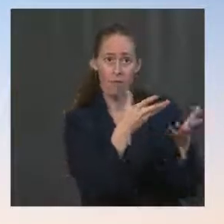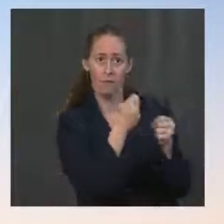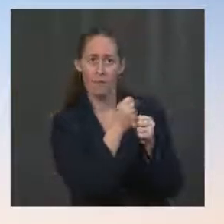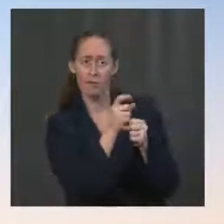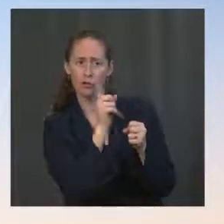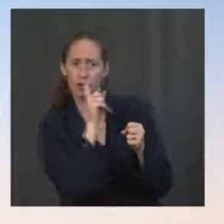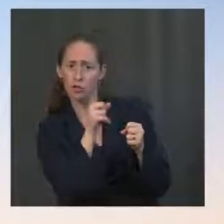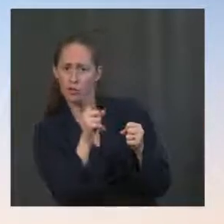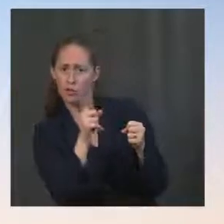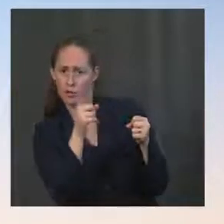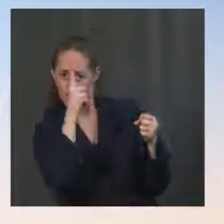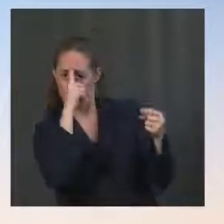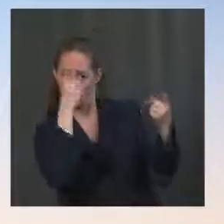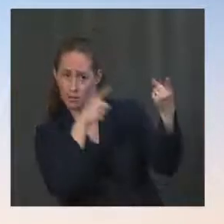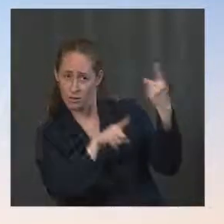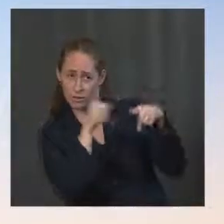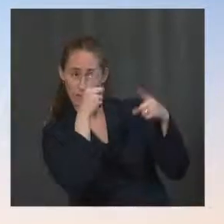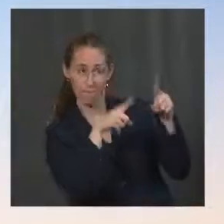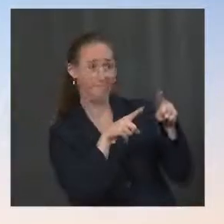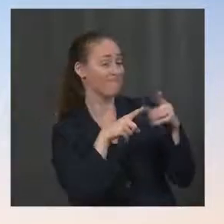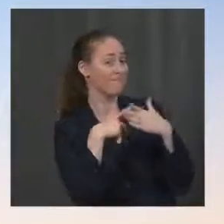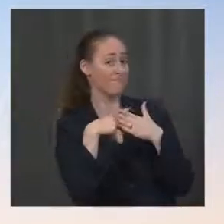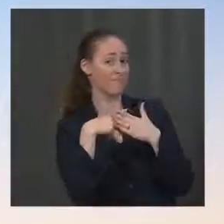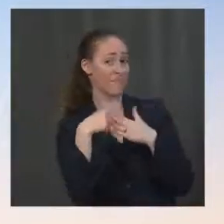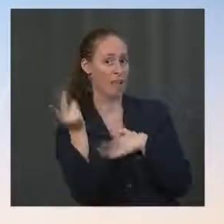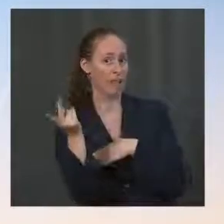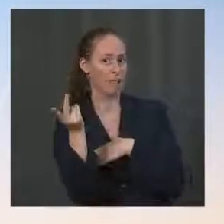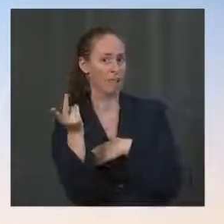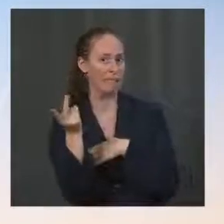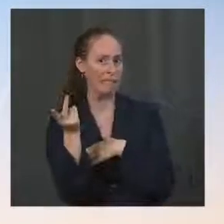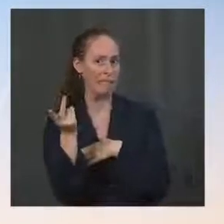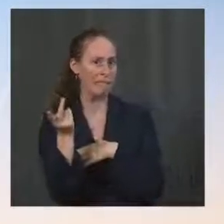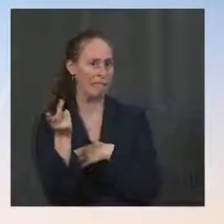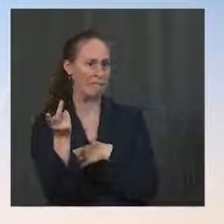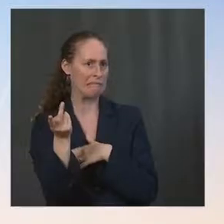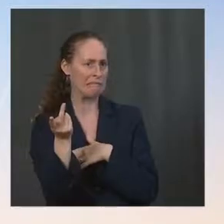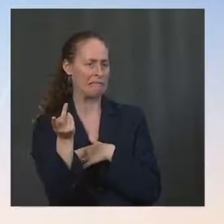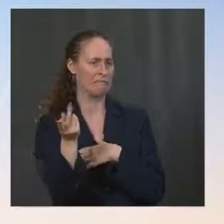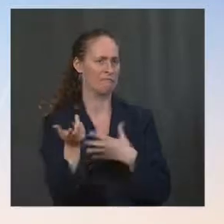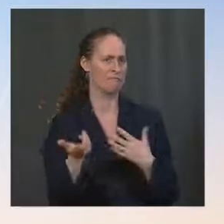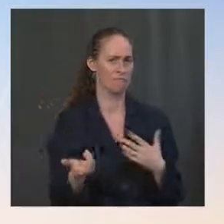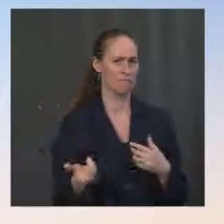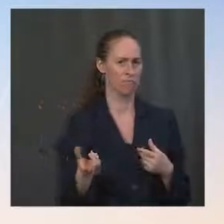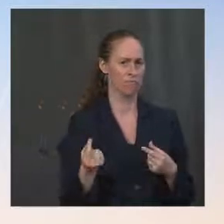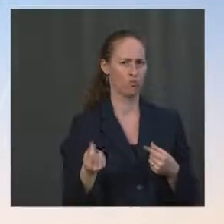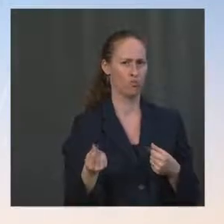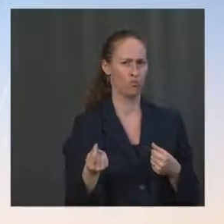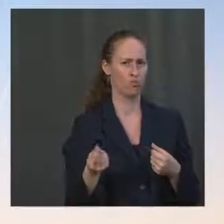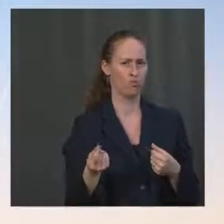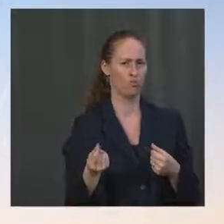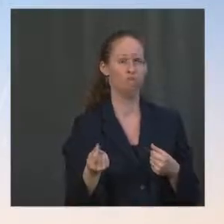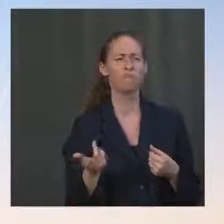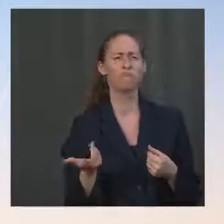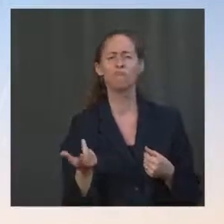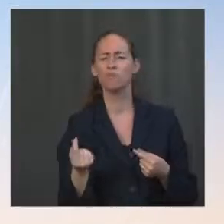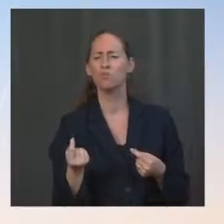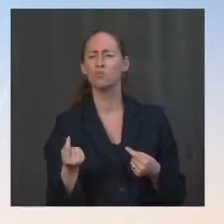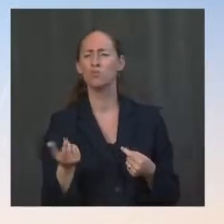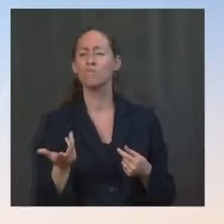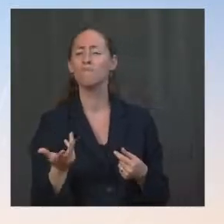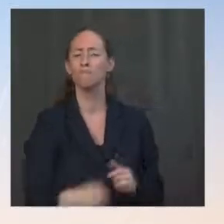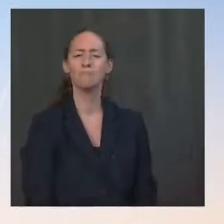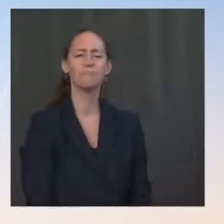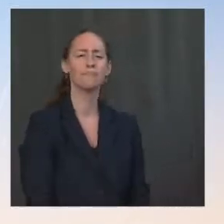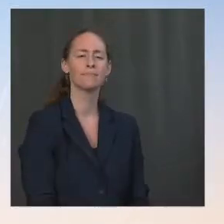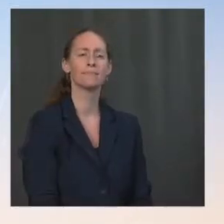to turn to other options." Can you detail for us what are those other options? Well, as I said a little earlier, I mean,